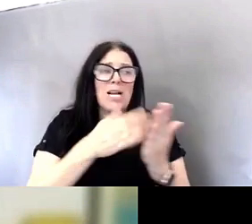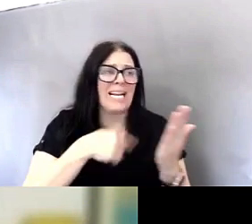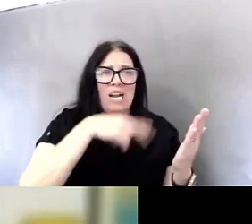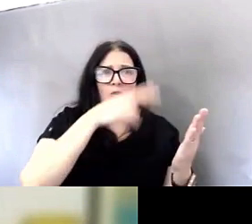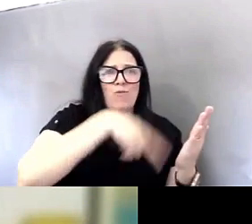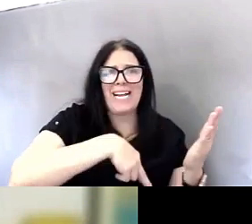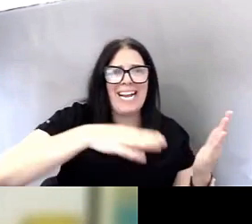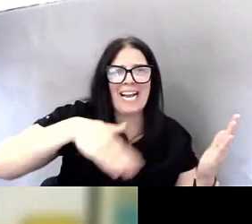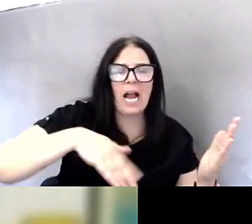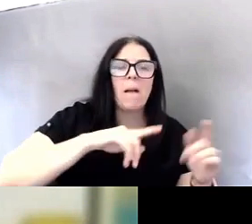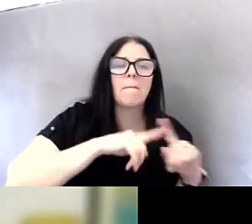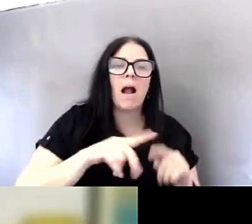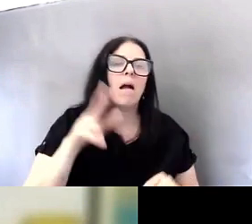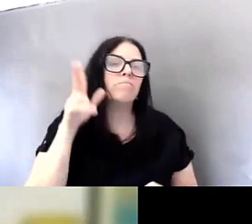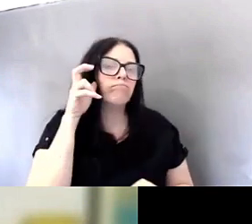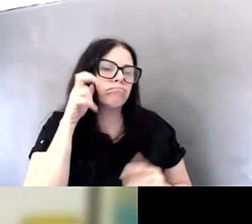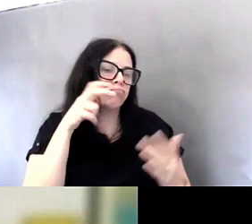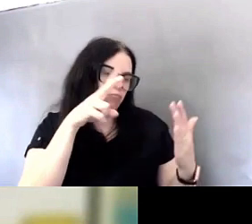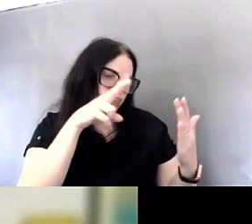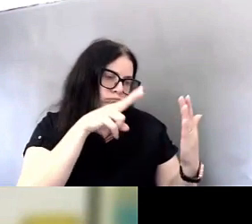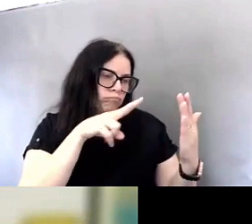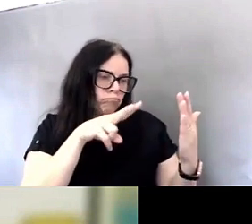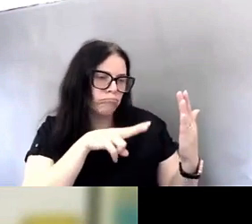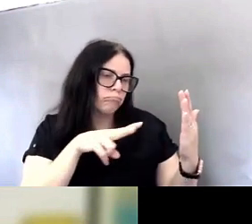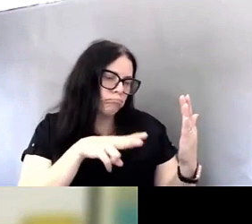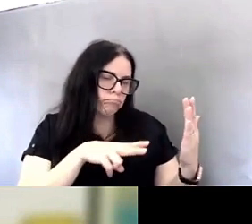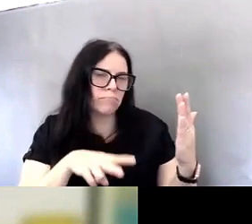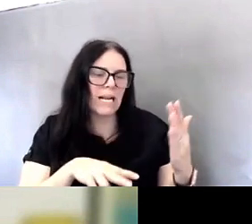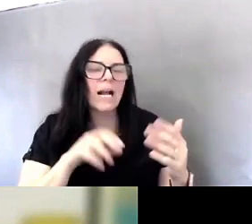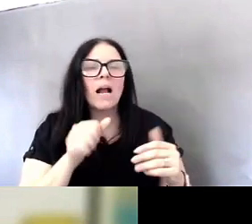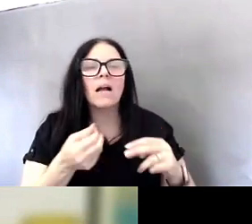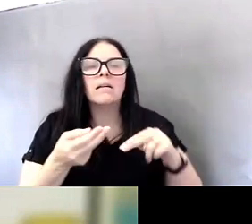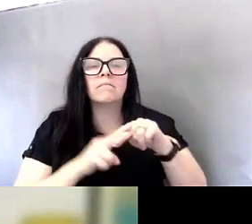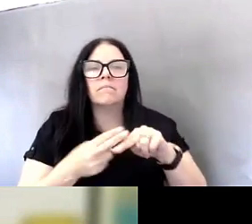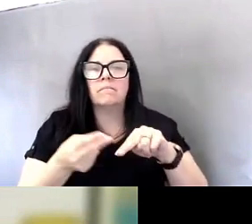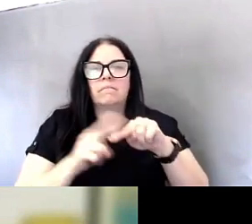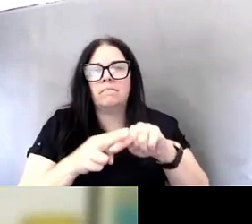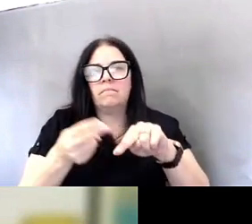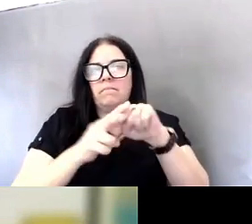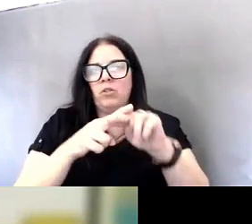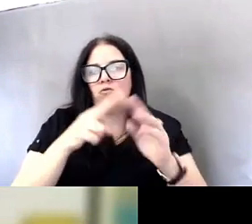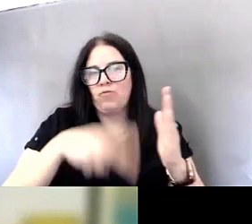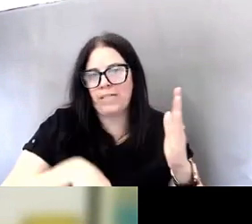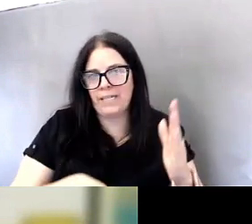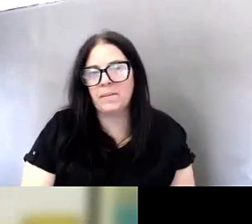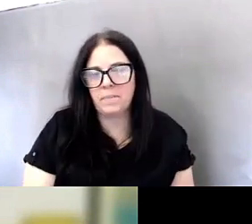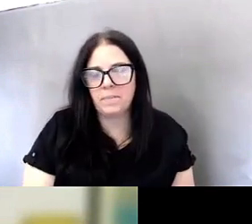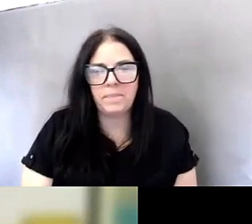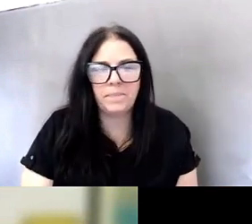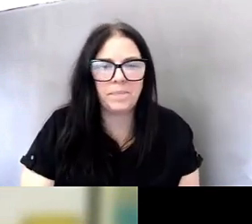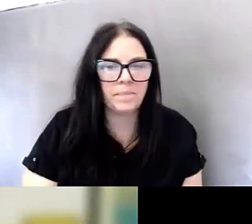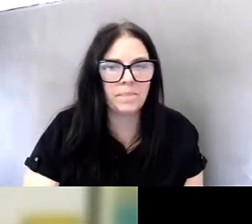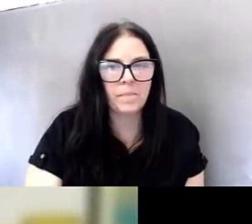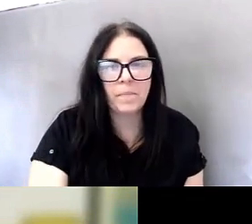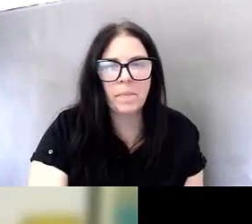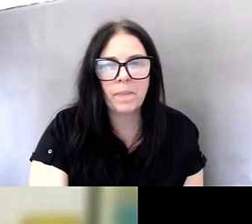literacy, the mechanics gradually through audio and reading at the same time.